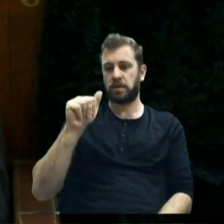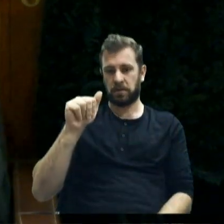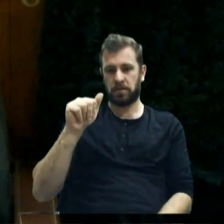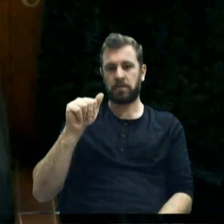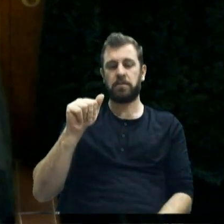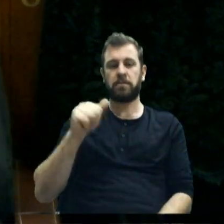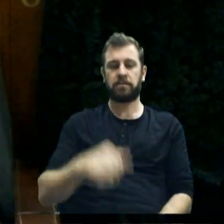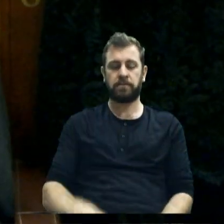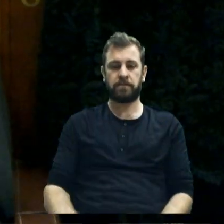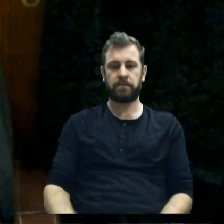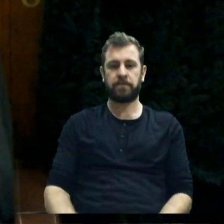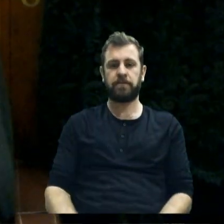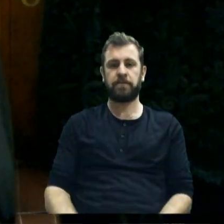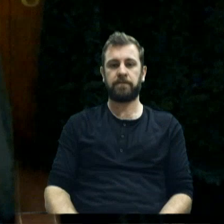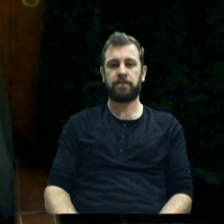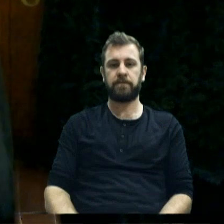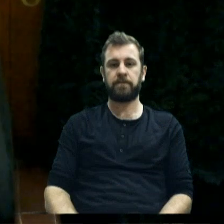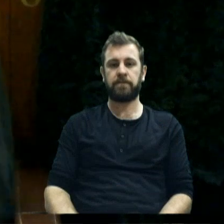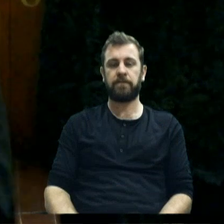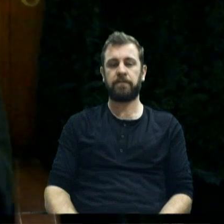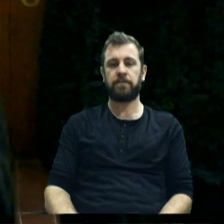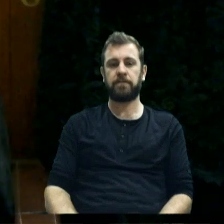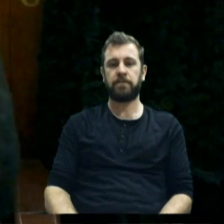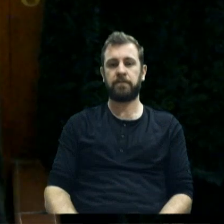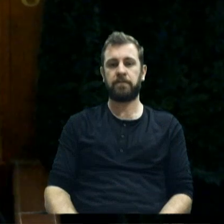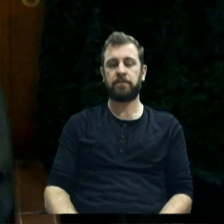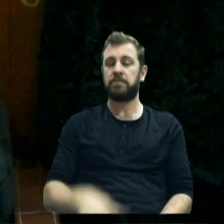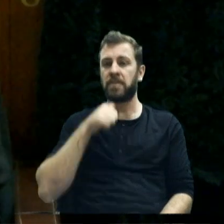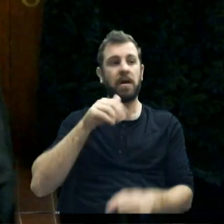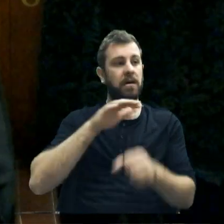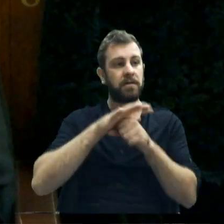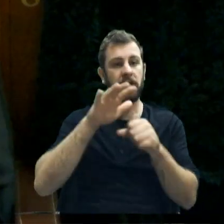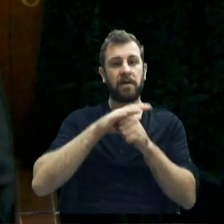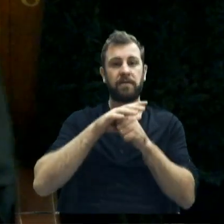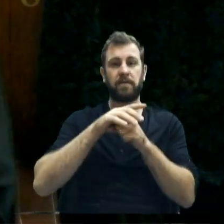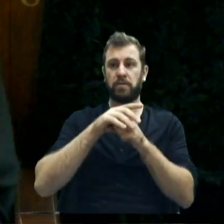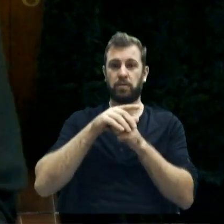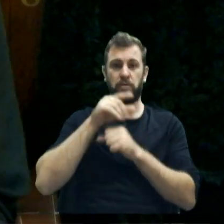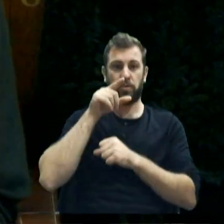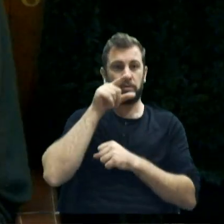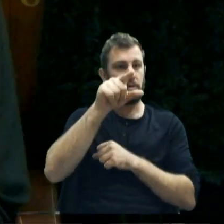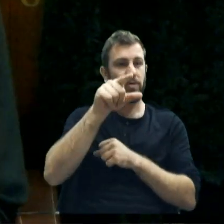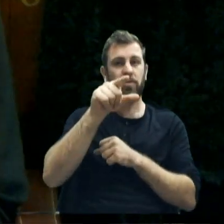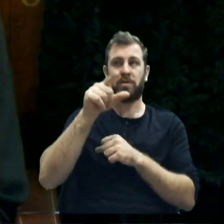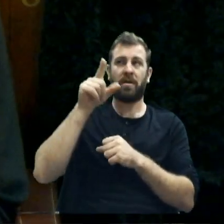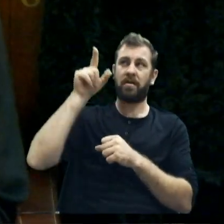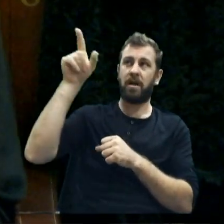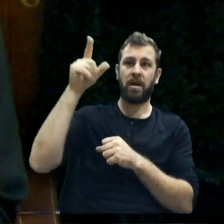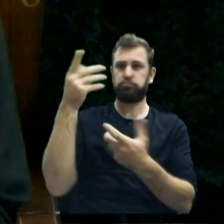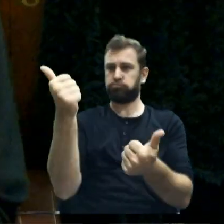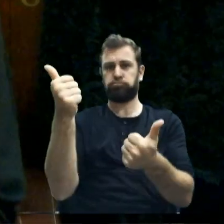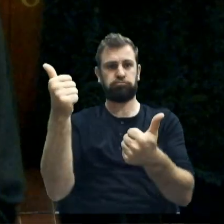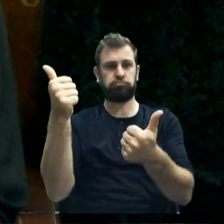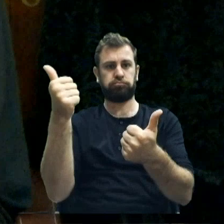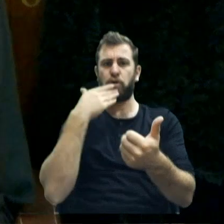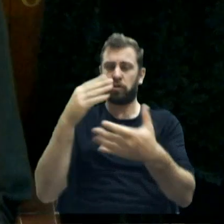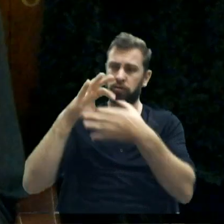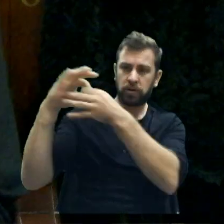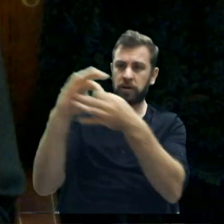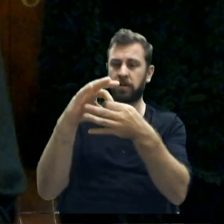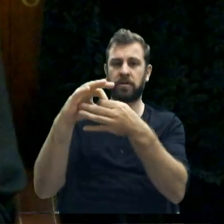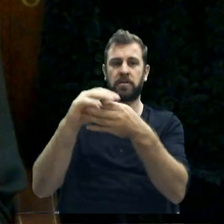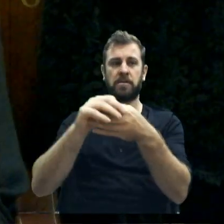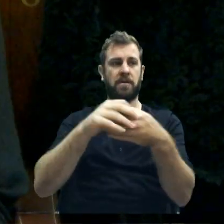Sadiq gives. It's not enough that you and Allah are good and doesn't matter how I am with my family or with my